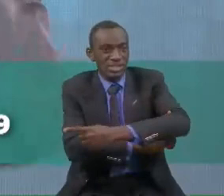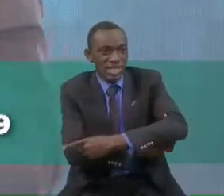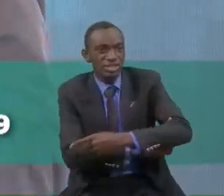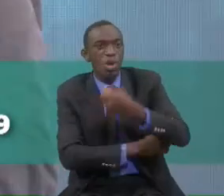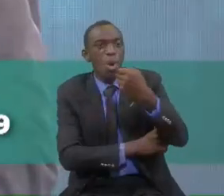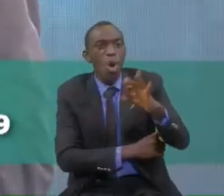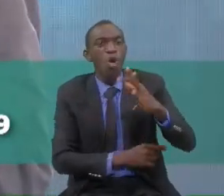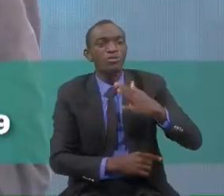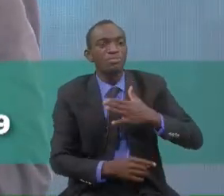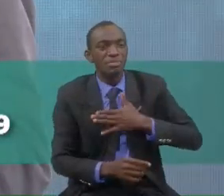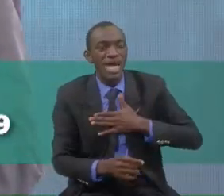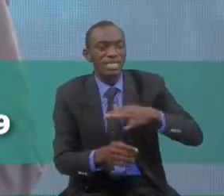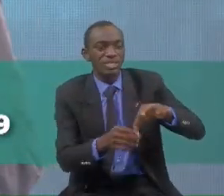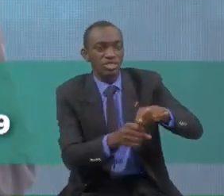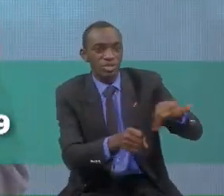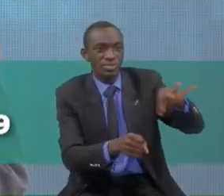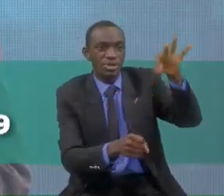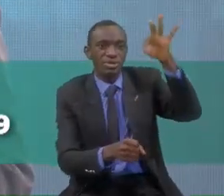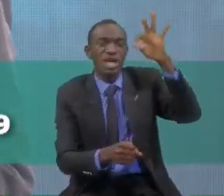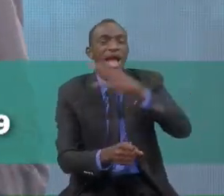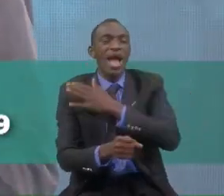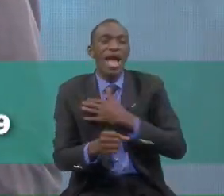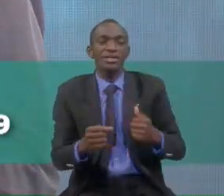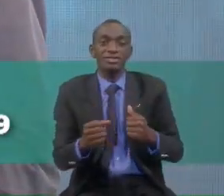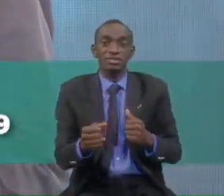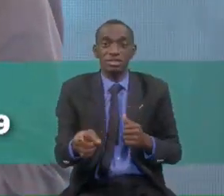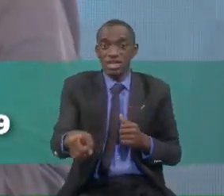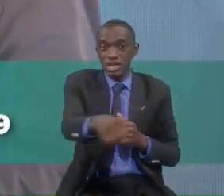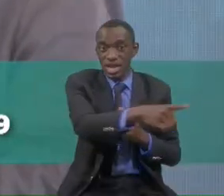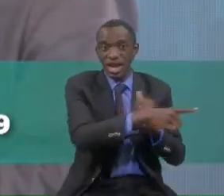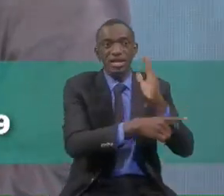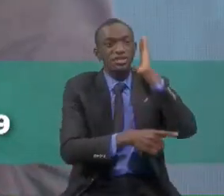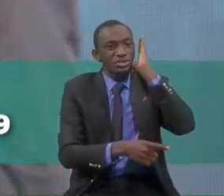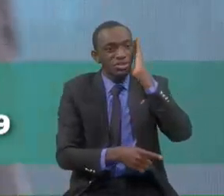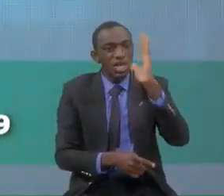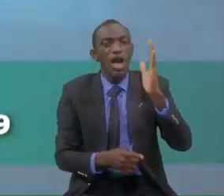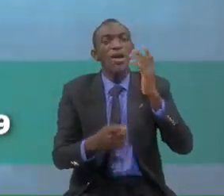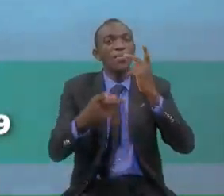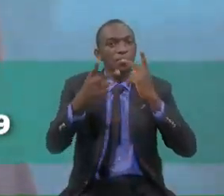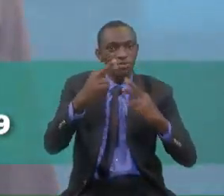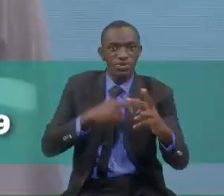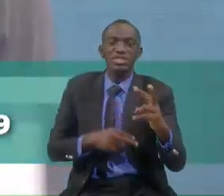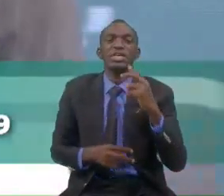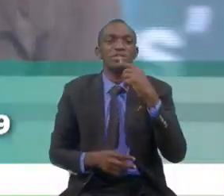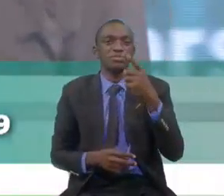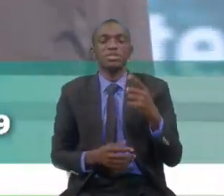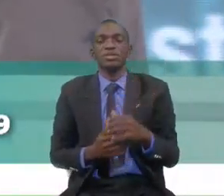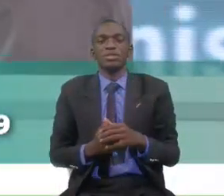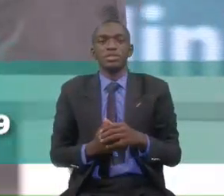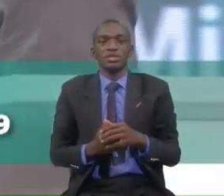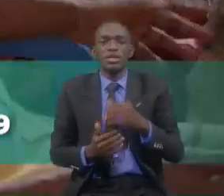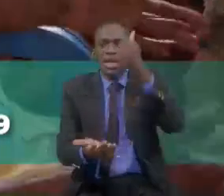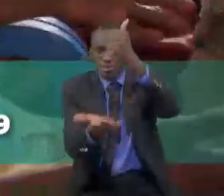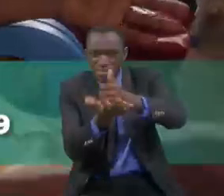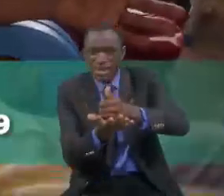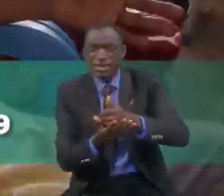my spirit, and they shall prophesy. Didn't say amen to that